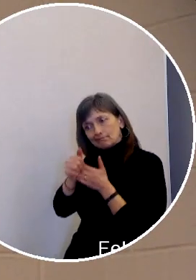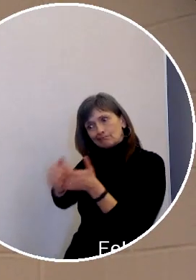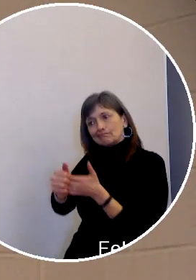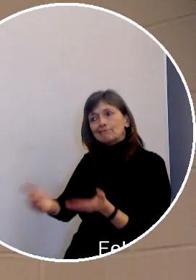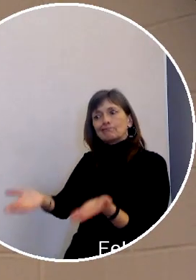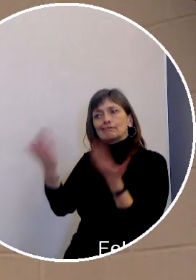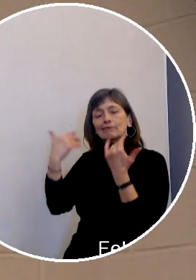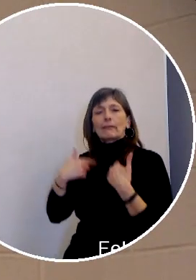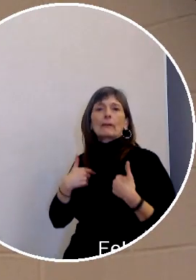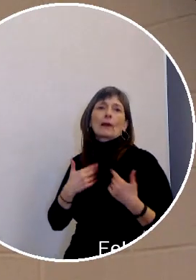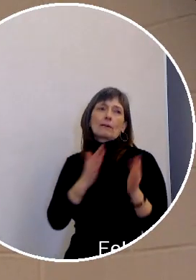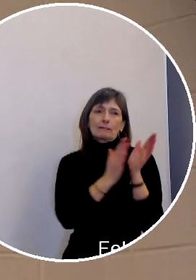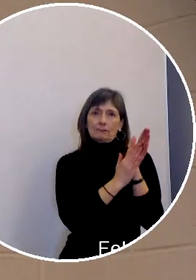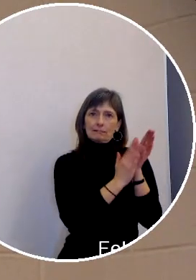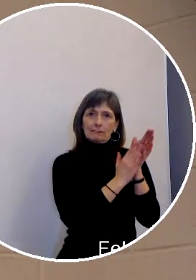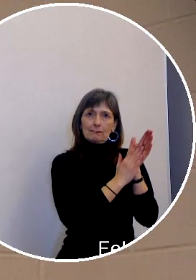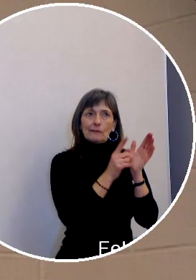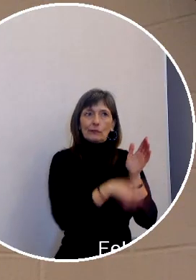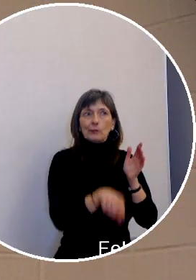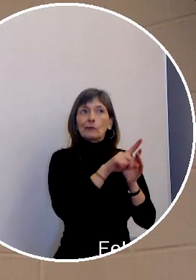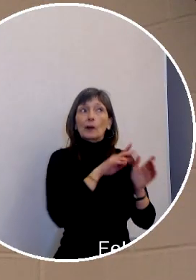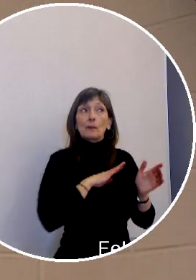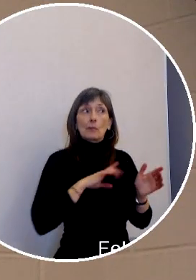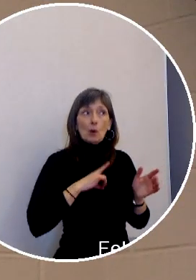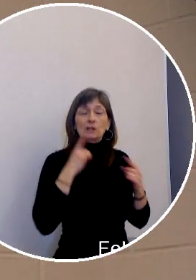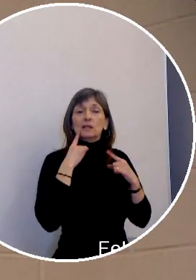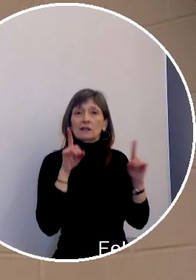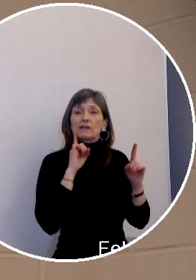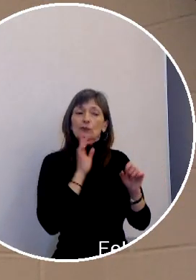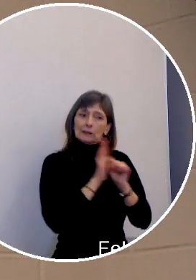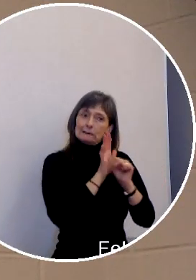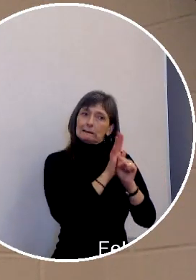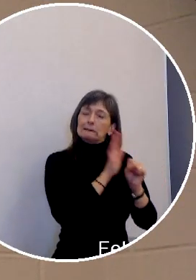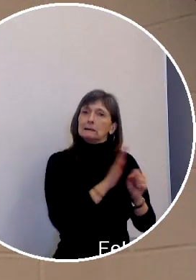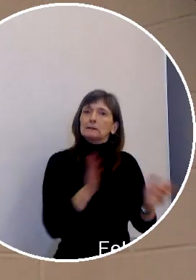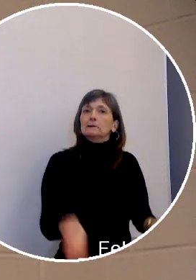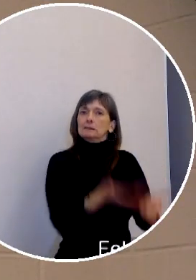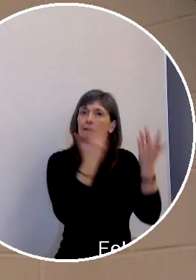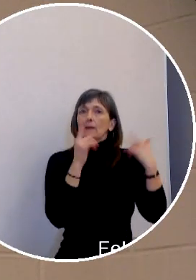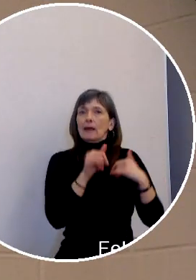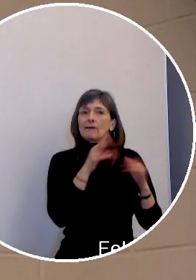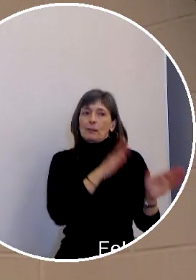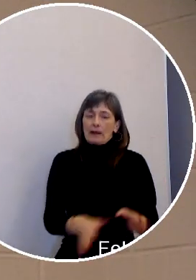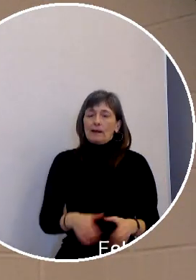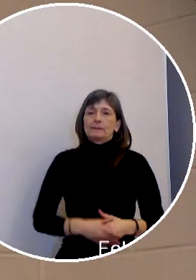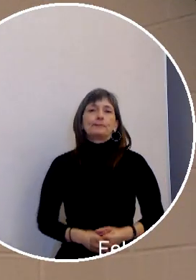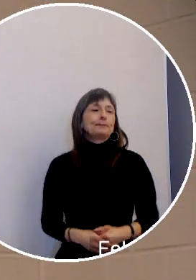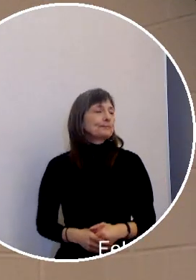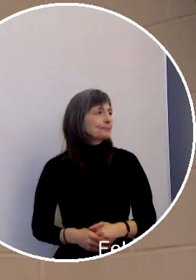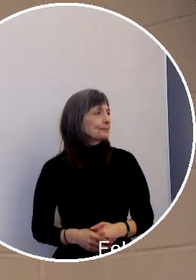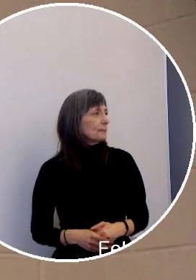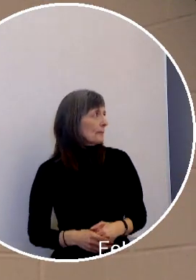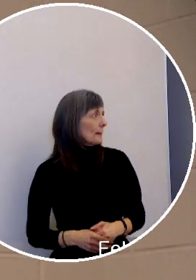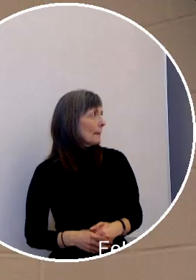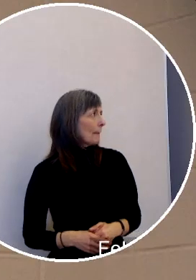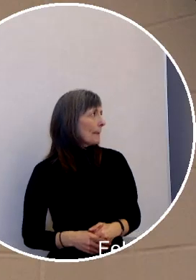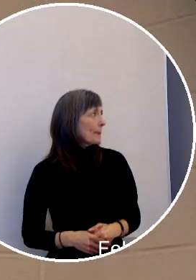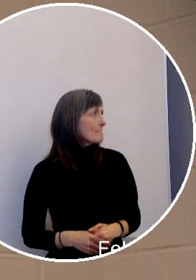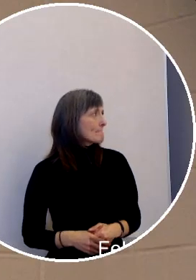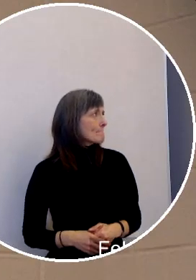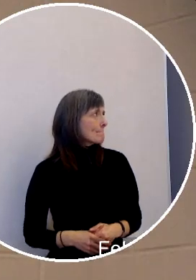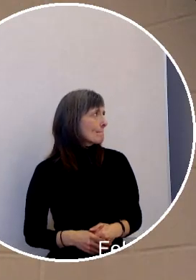something I think speaks to your success as a board in pushing that as part of our strategic plan.